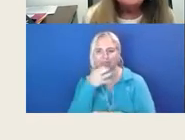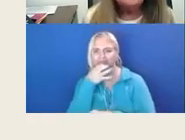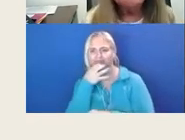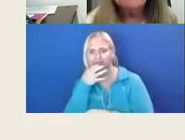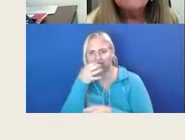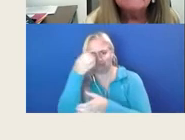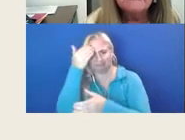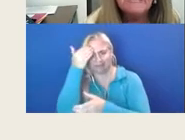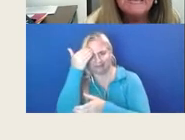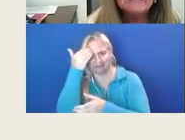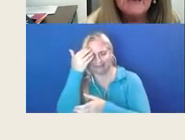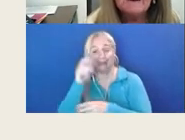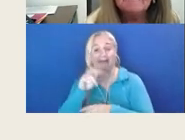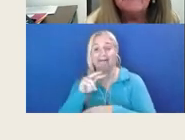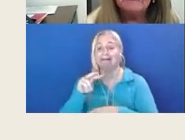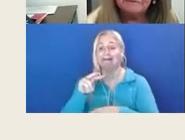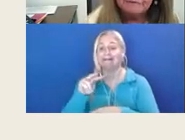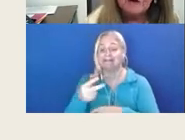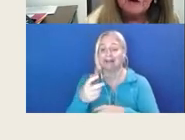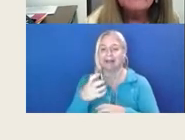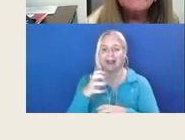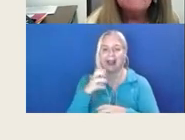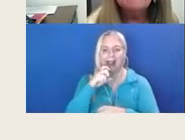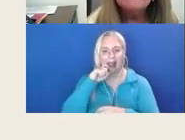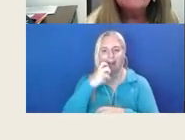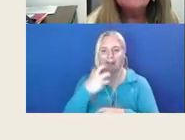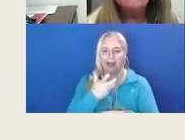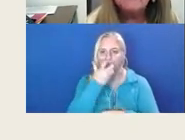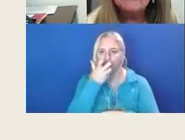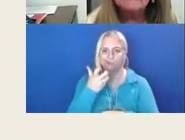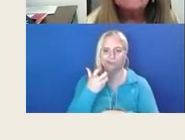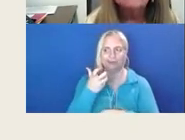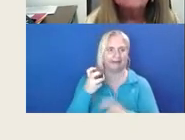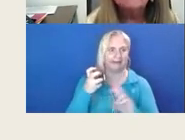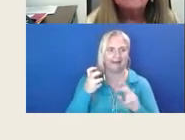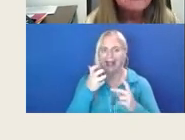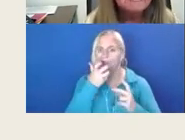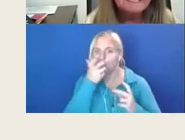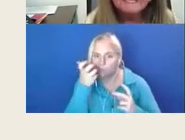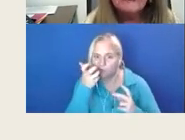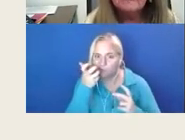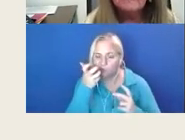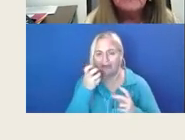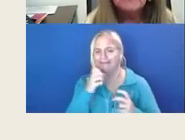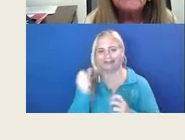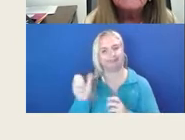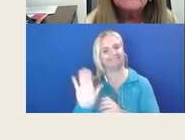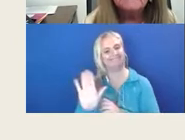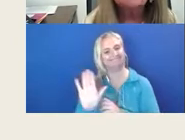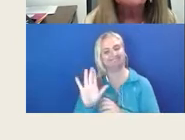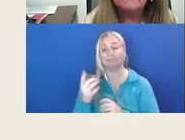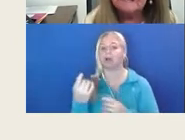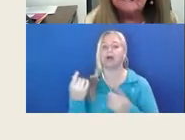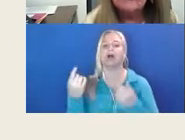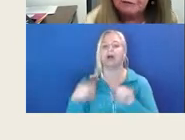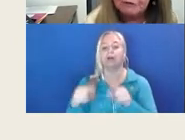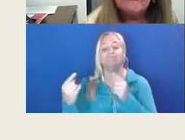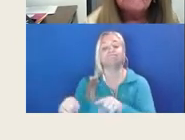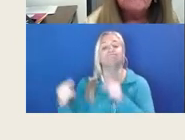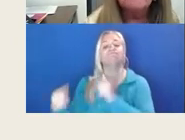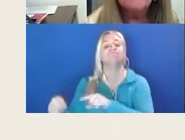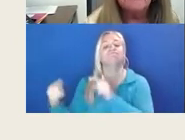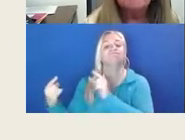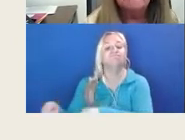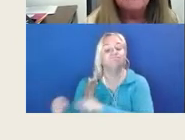don't get a second bite at the apple. You saw this happening, it was escalating, it wasn't a single occurrence, and again, should